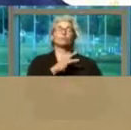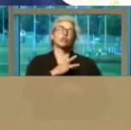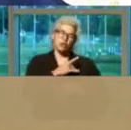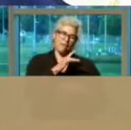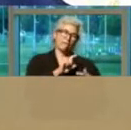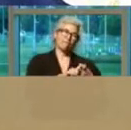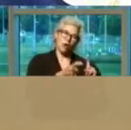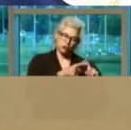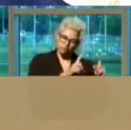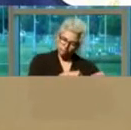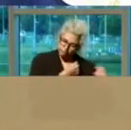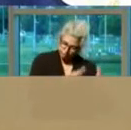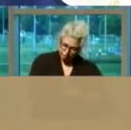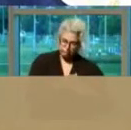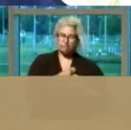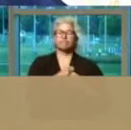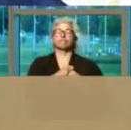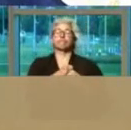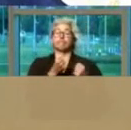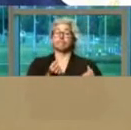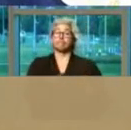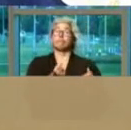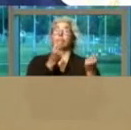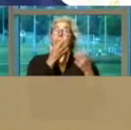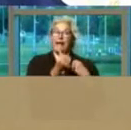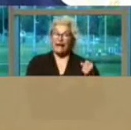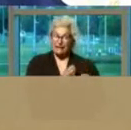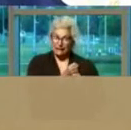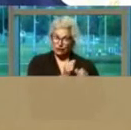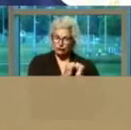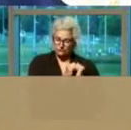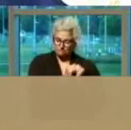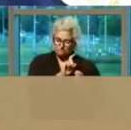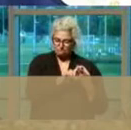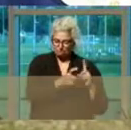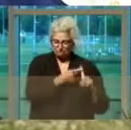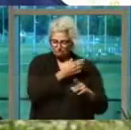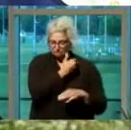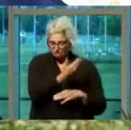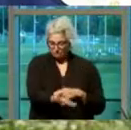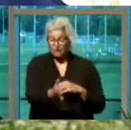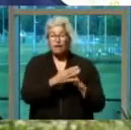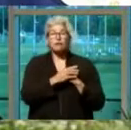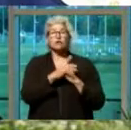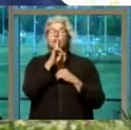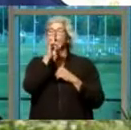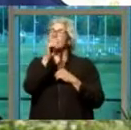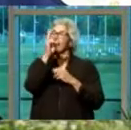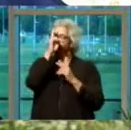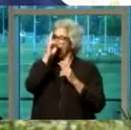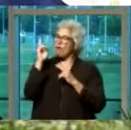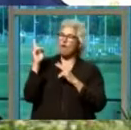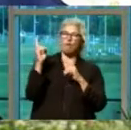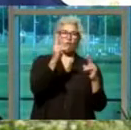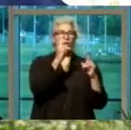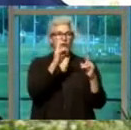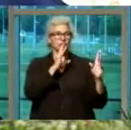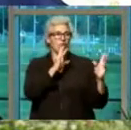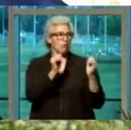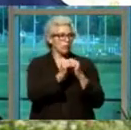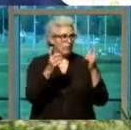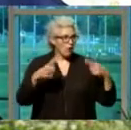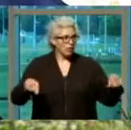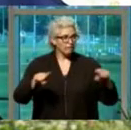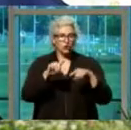friendship, which has been forged over a number of years. And I will tell you that it's a real honor for me to be speaking with all of you today